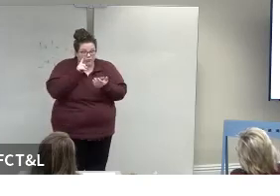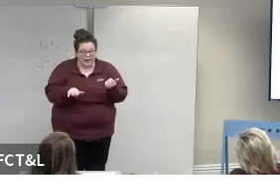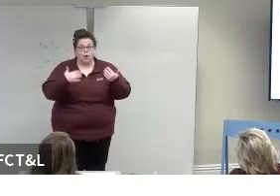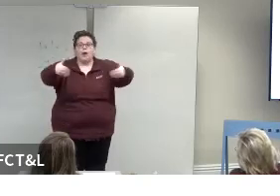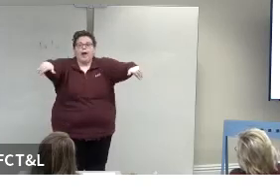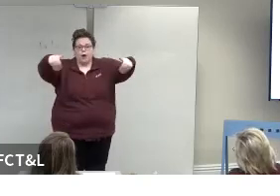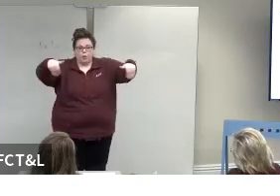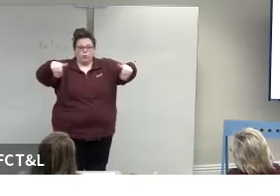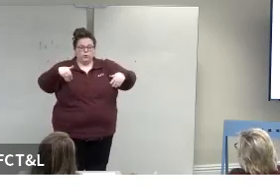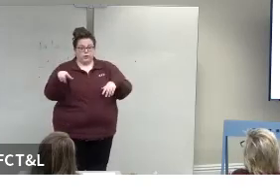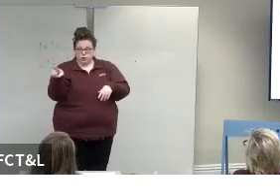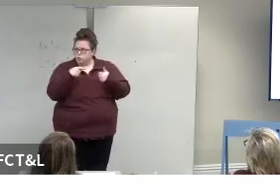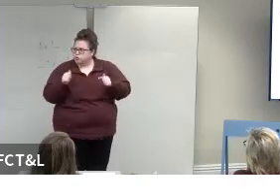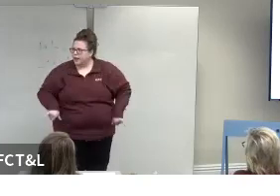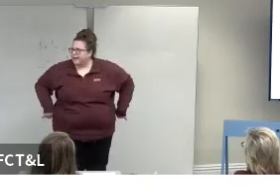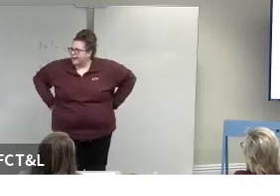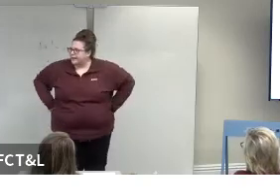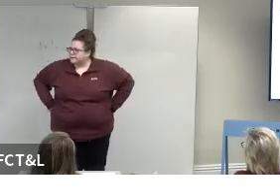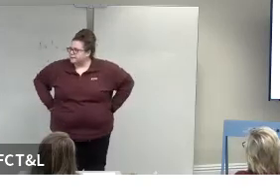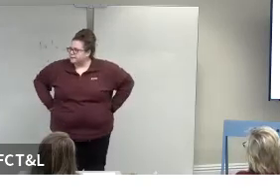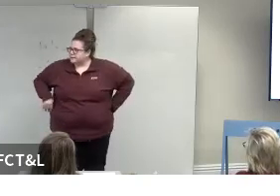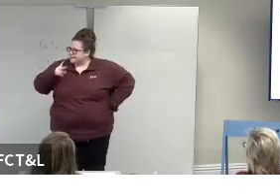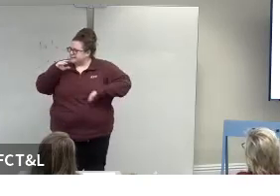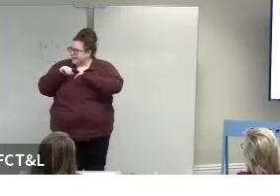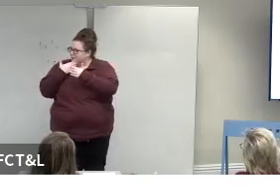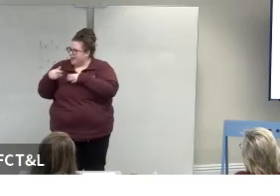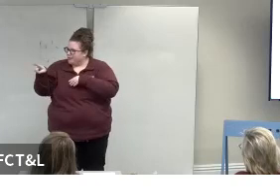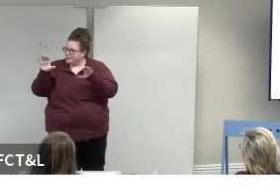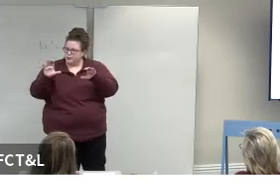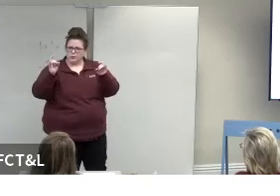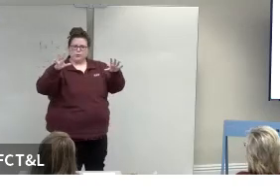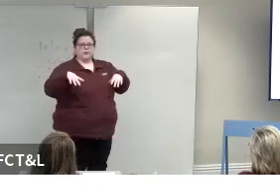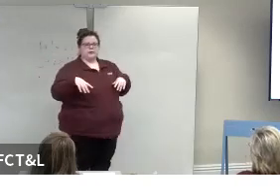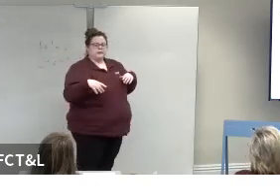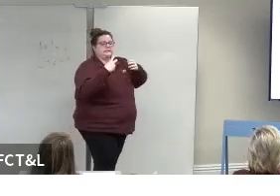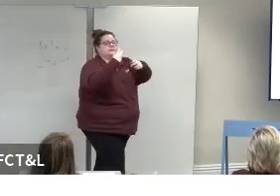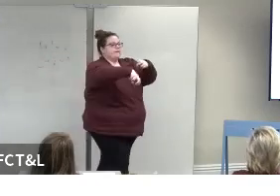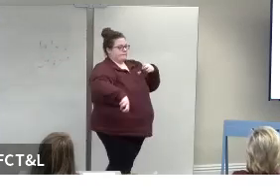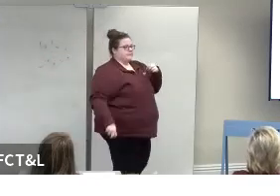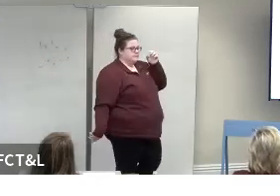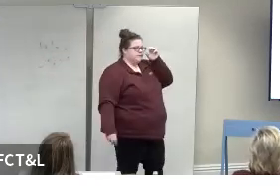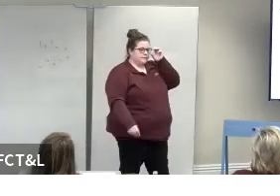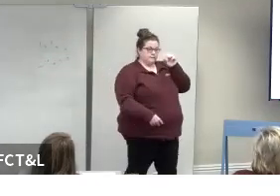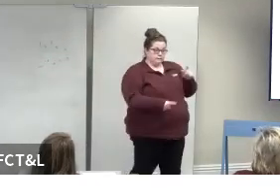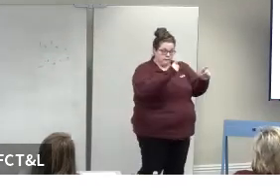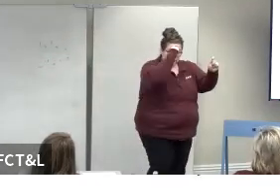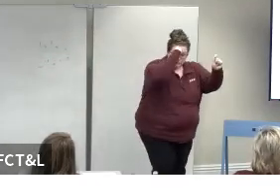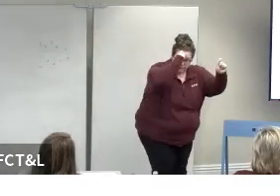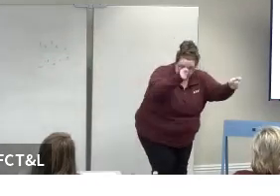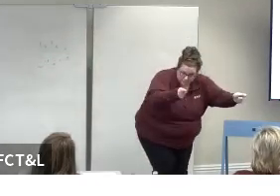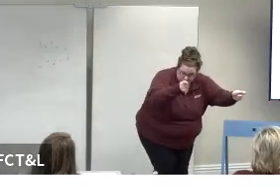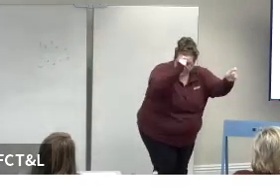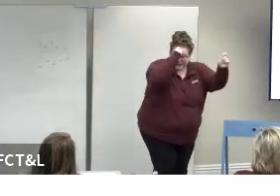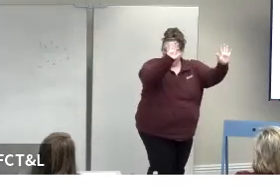know, they go to school for that. That's how they're trained. And so, you know, you can see that it's a tough